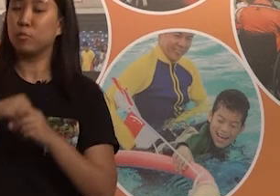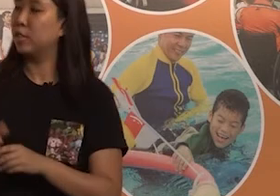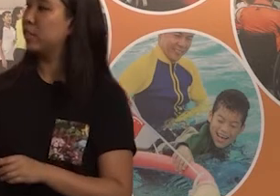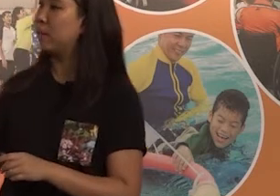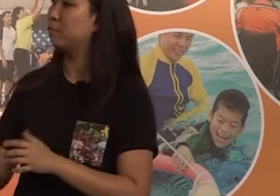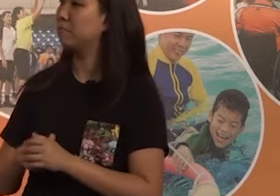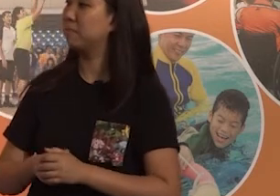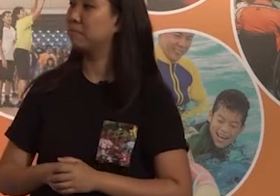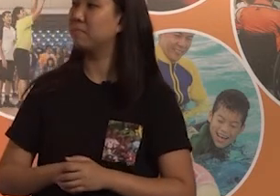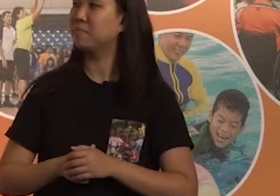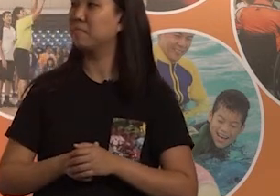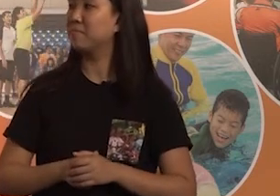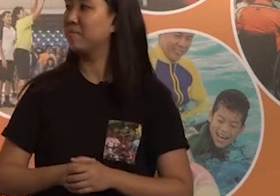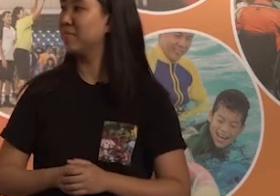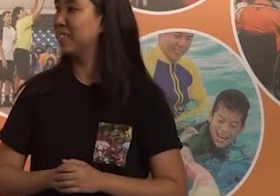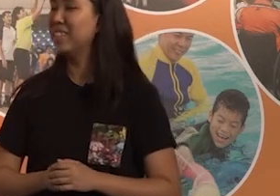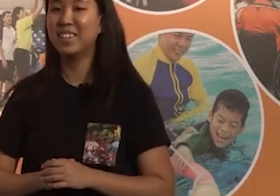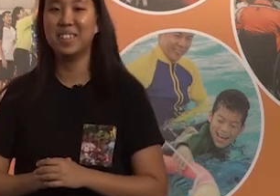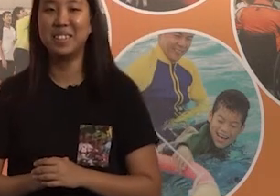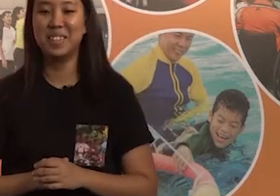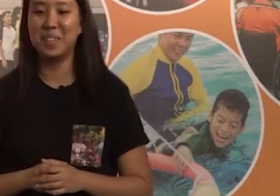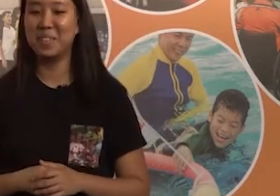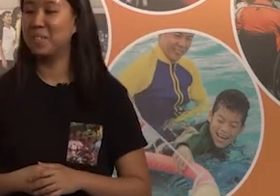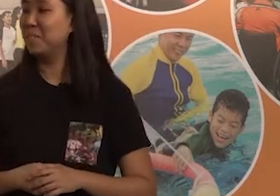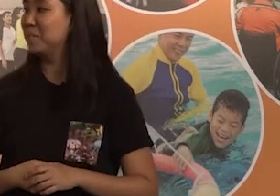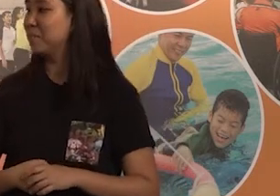Yeah. Okay, no problem. Yeah. I'll let you know.